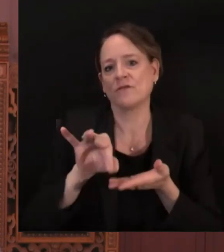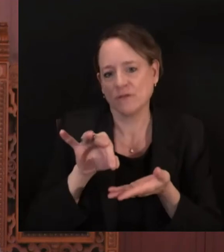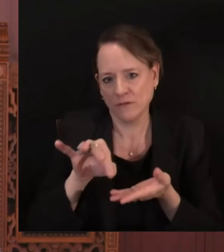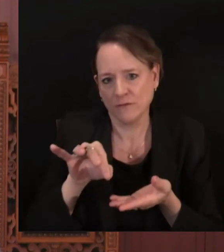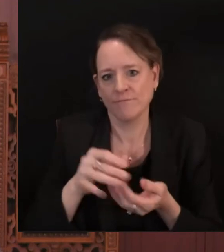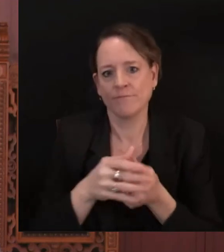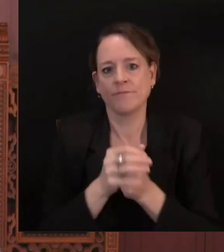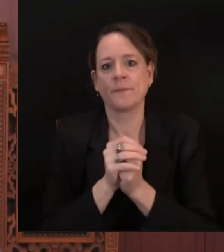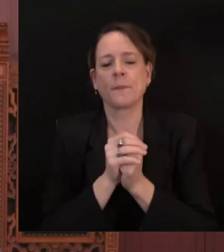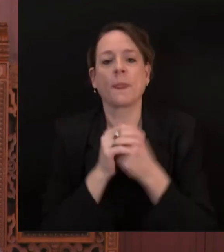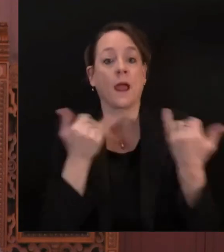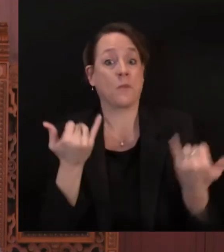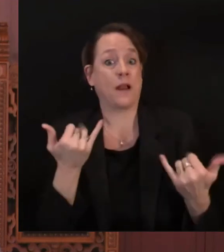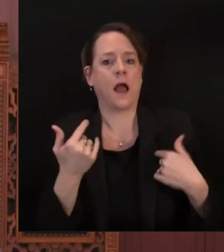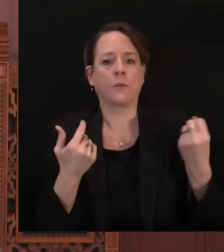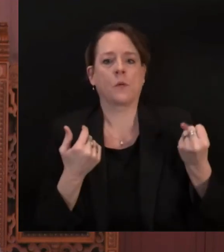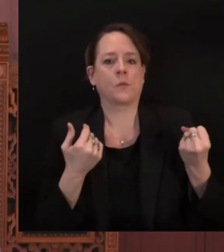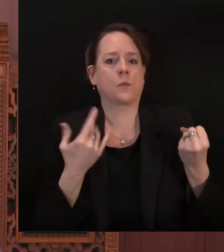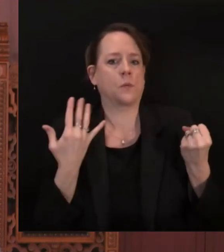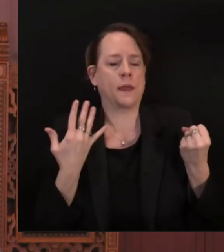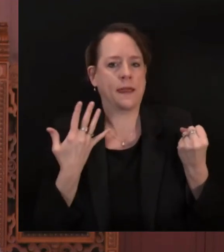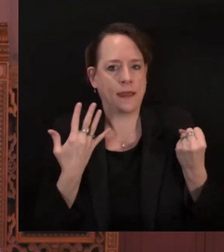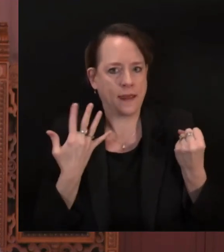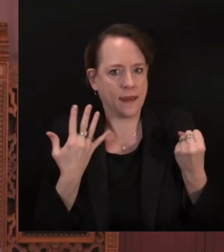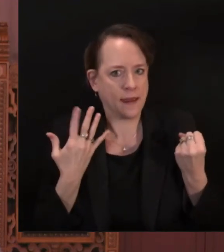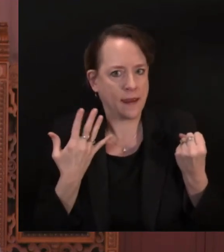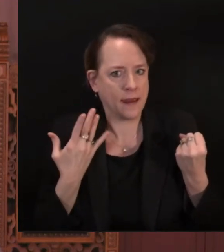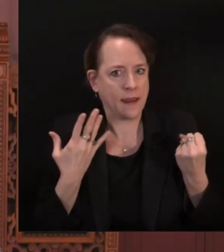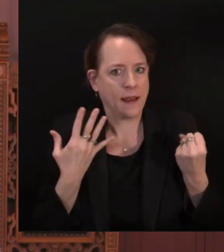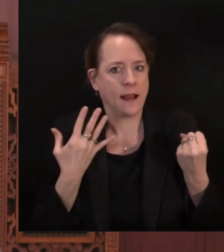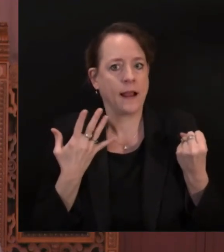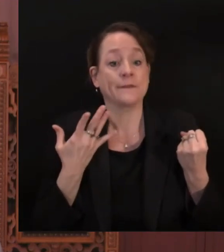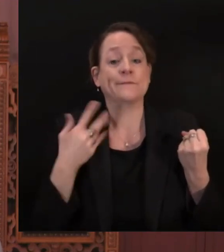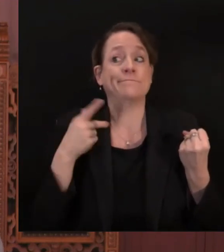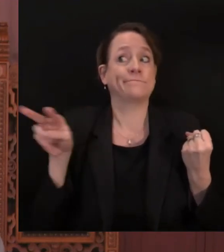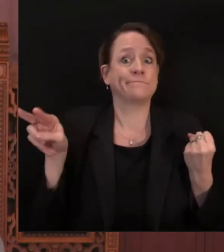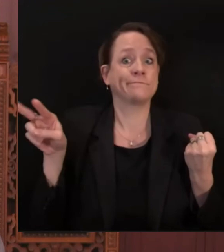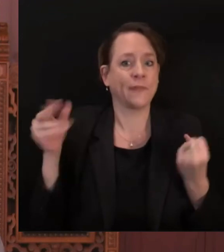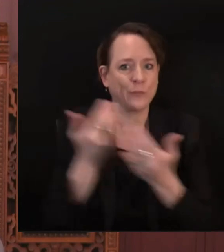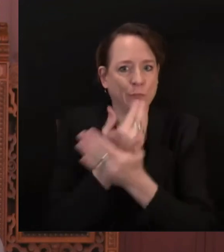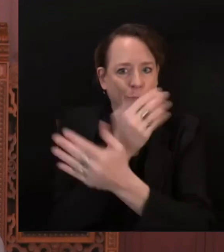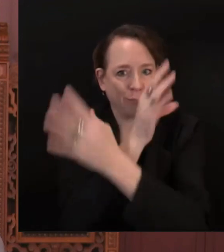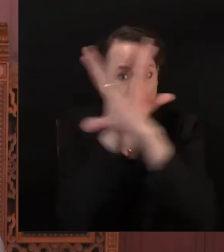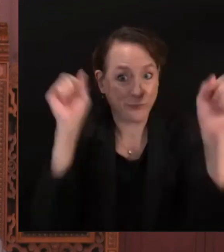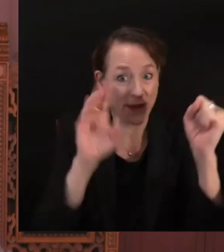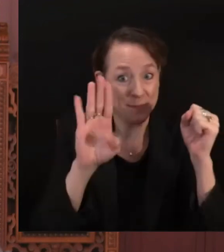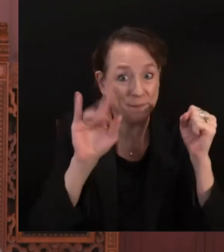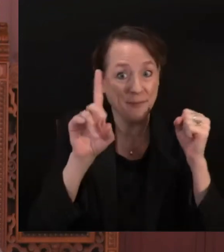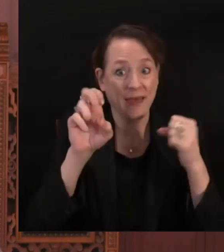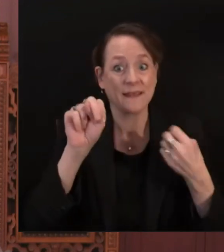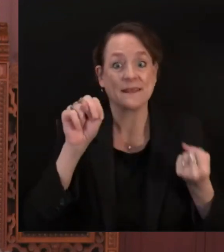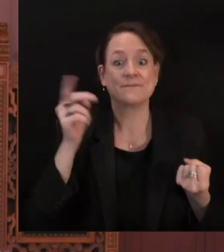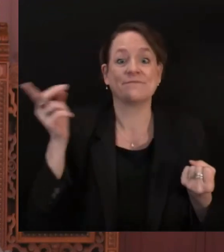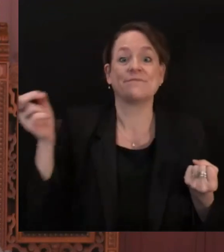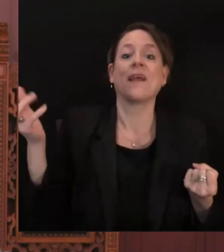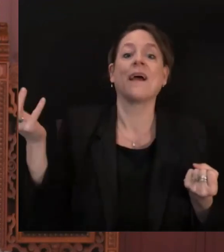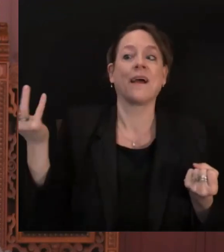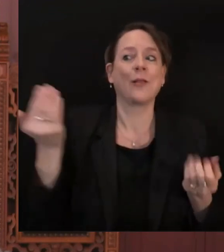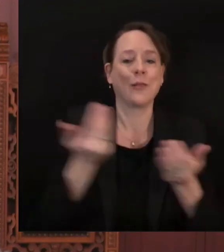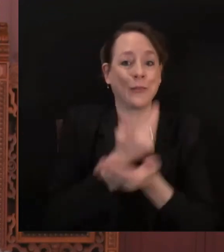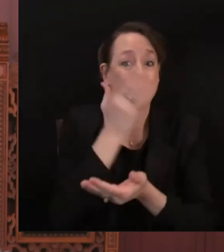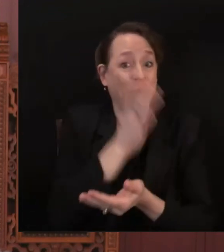really finish the job in a good way. This just what every one of the legislators who supported it said, this is just the beginning.